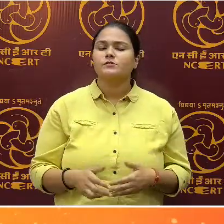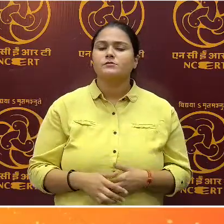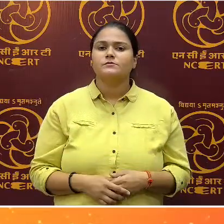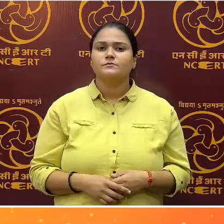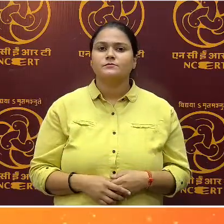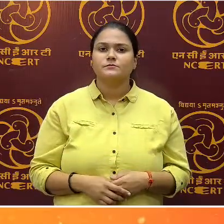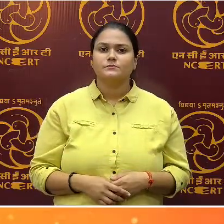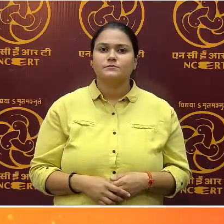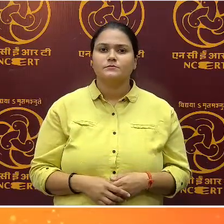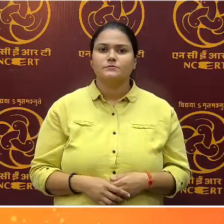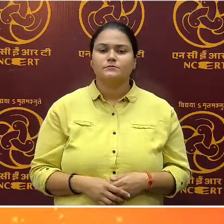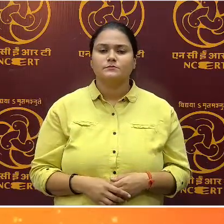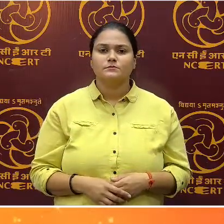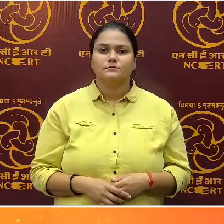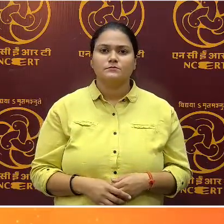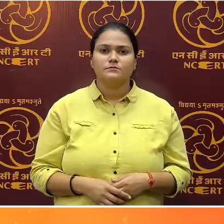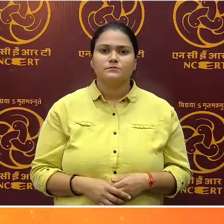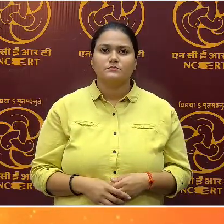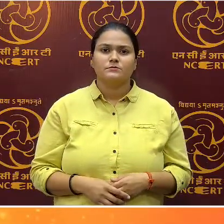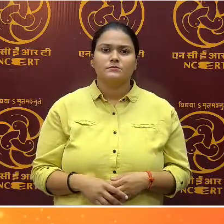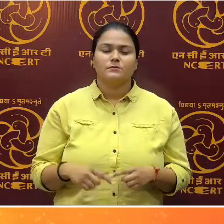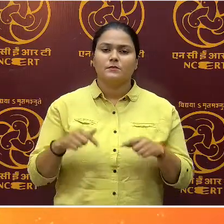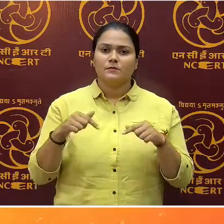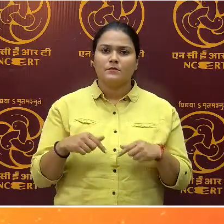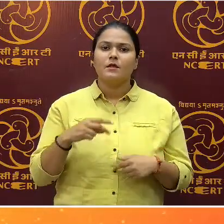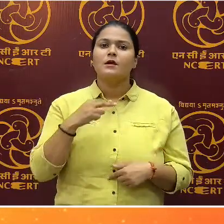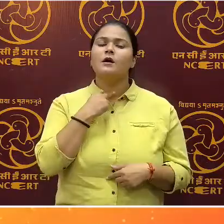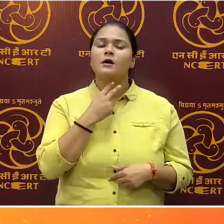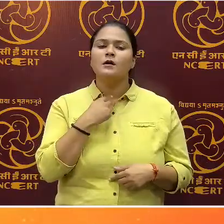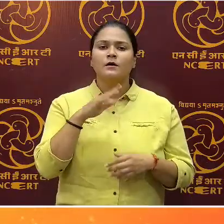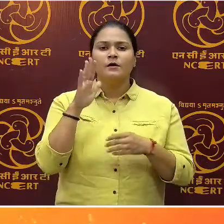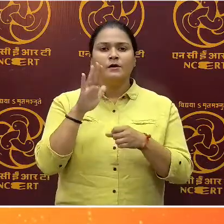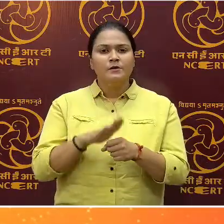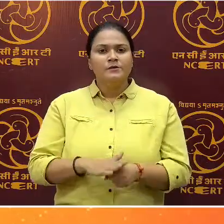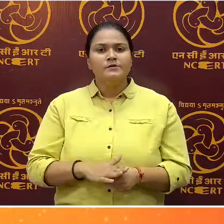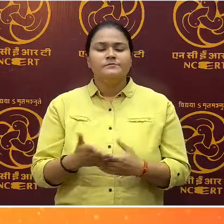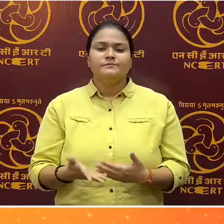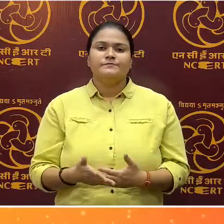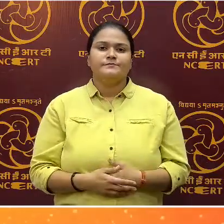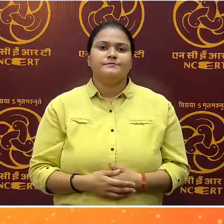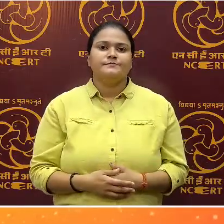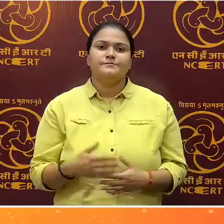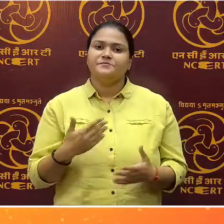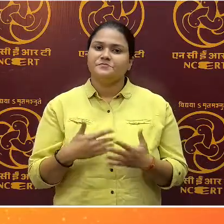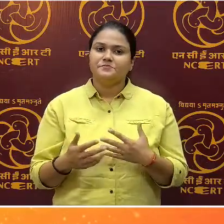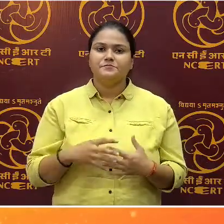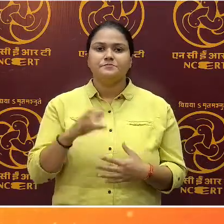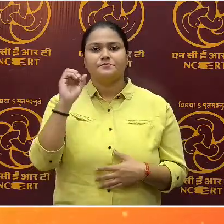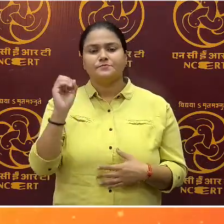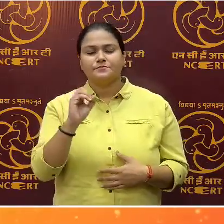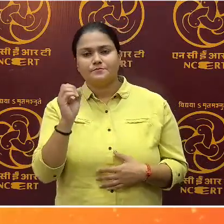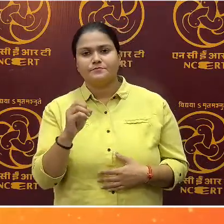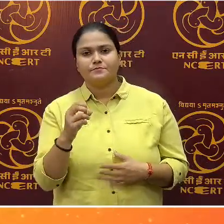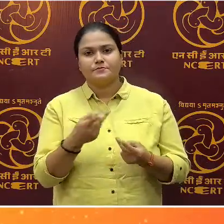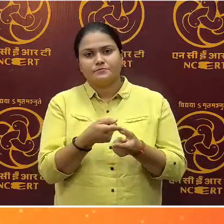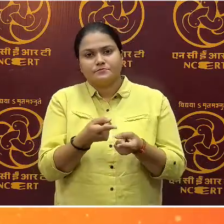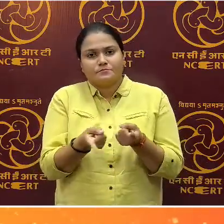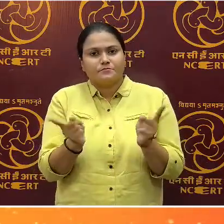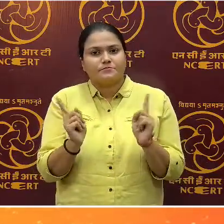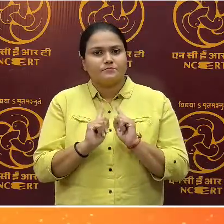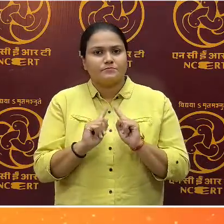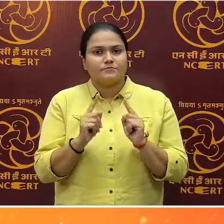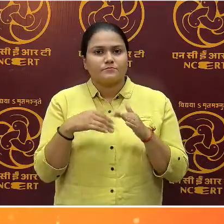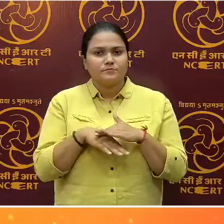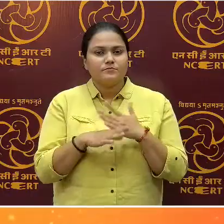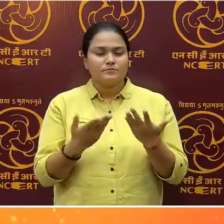will decrease. Yes. As of now, the air is, the gas, whatever, say oxygen or nitrogen, it is completely filled in this room. It is